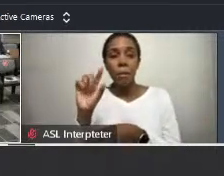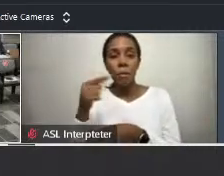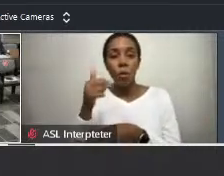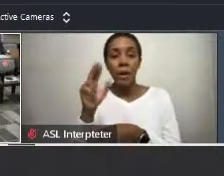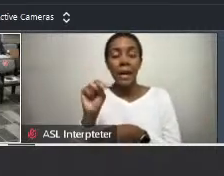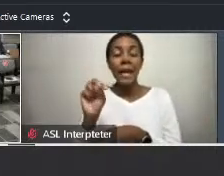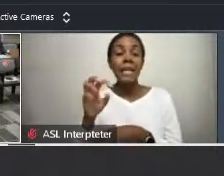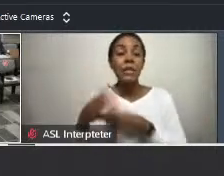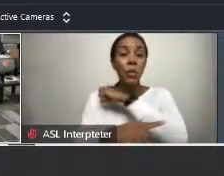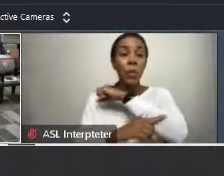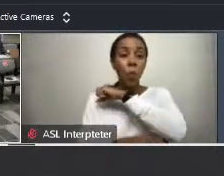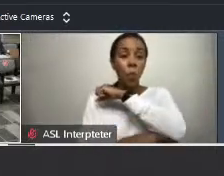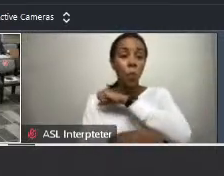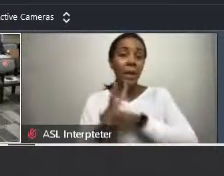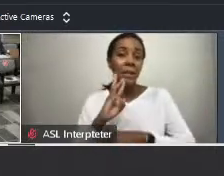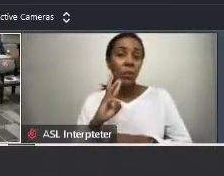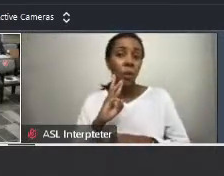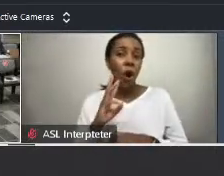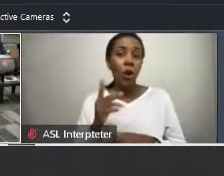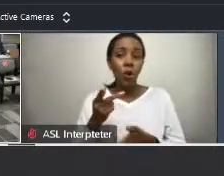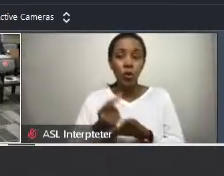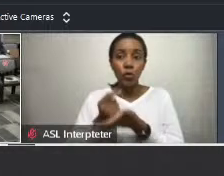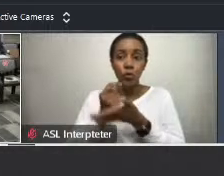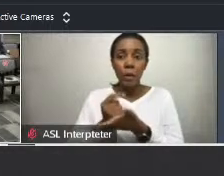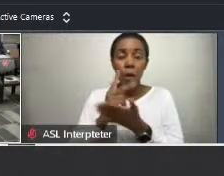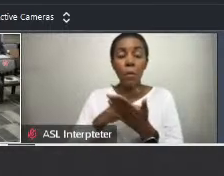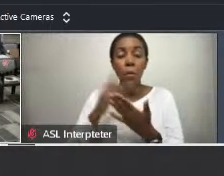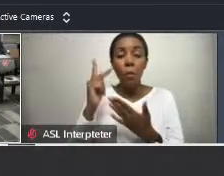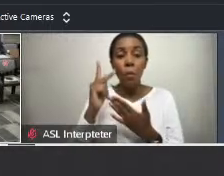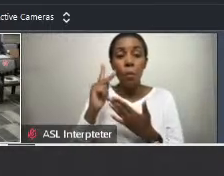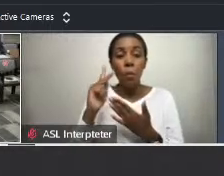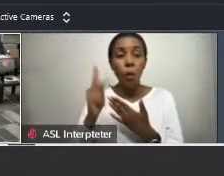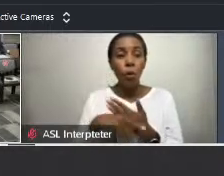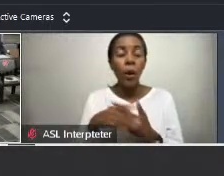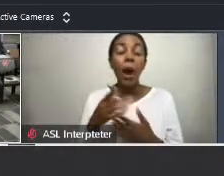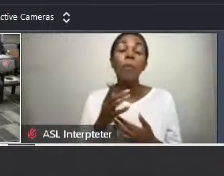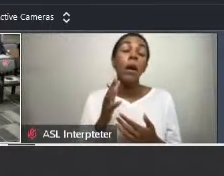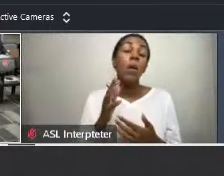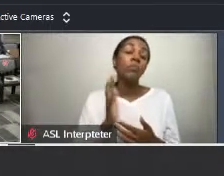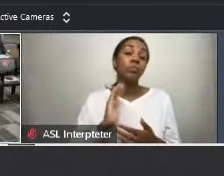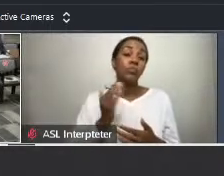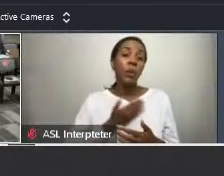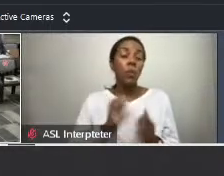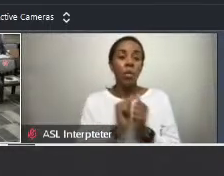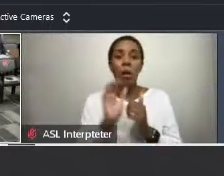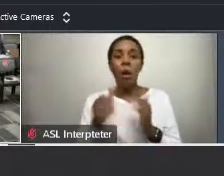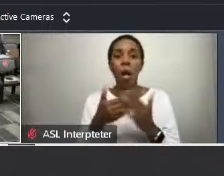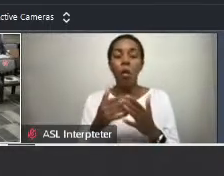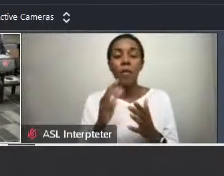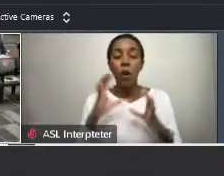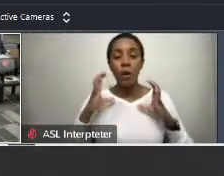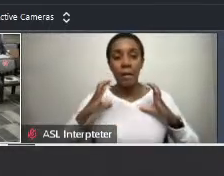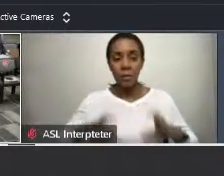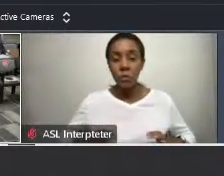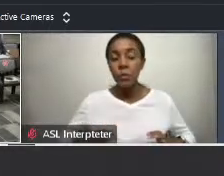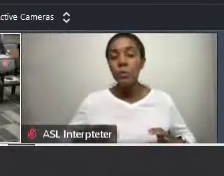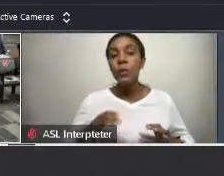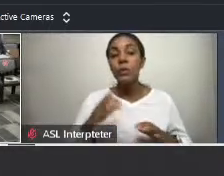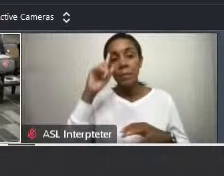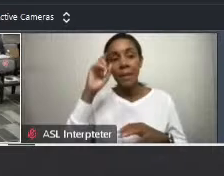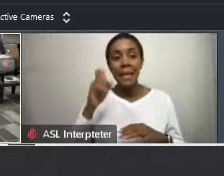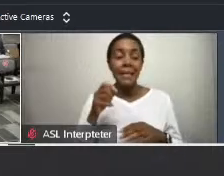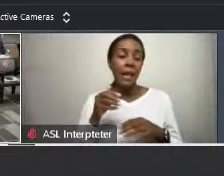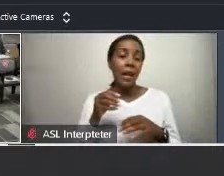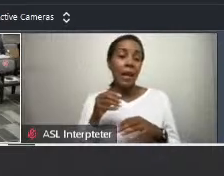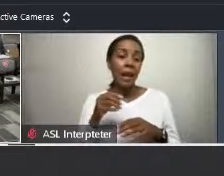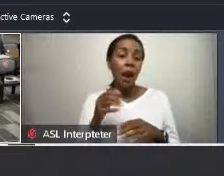So Tasha and we interact with all of our customers, TVA being an example of that, and monitor them for what they do, because they are discharging to our